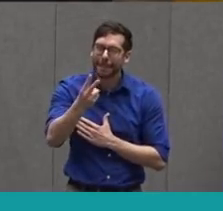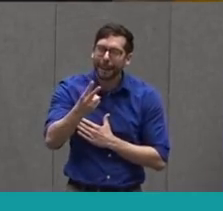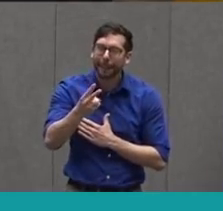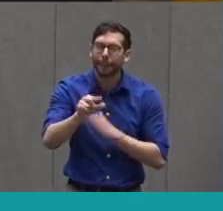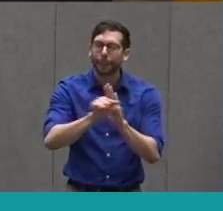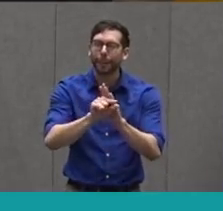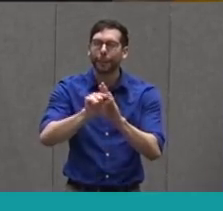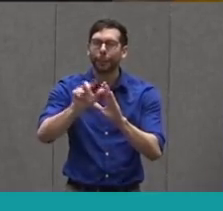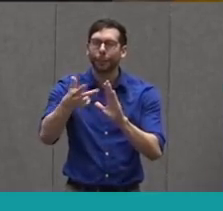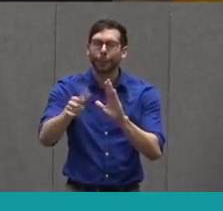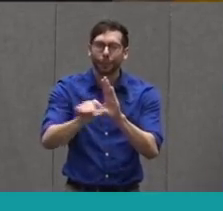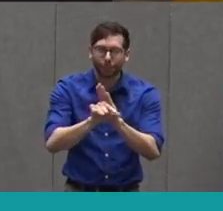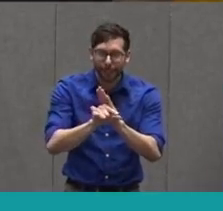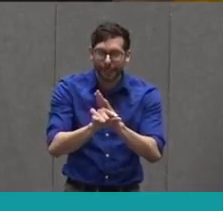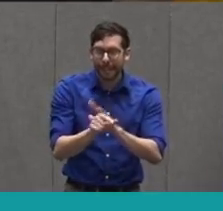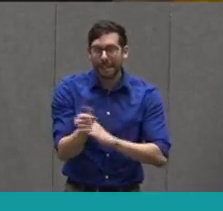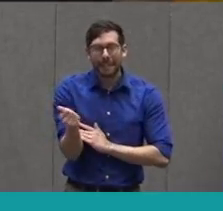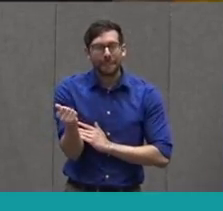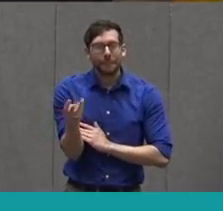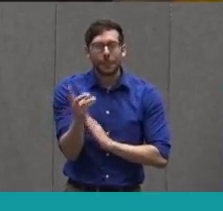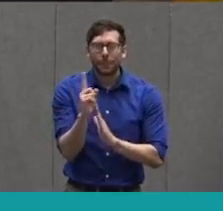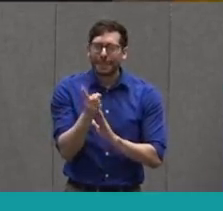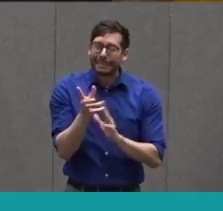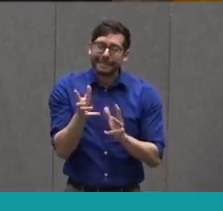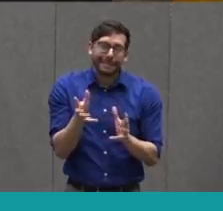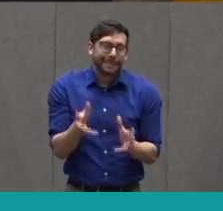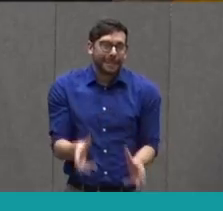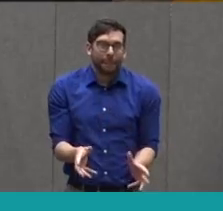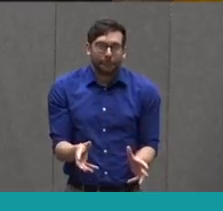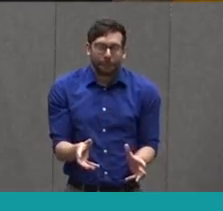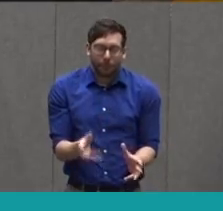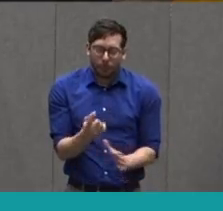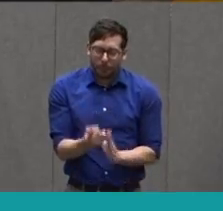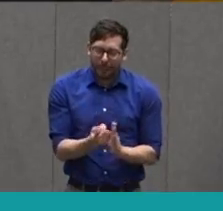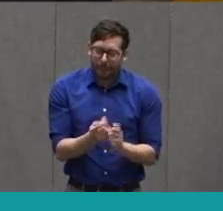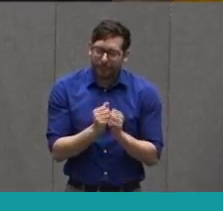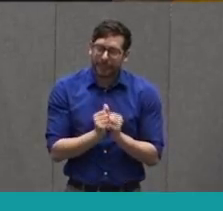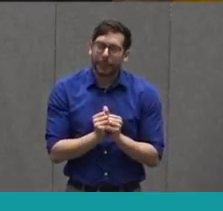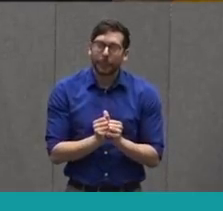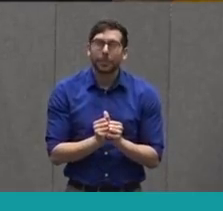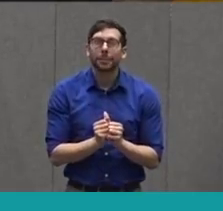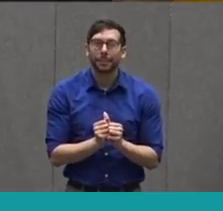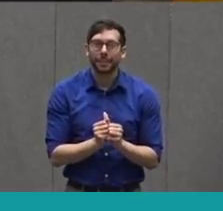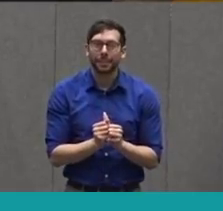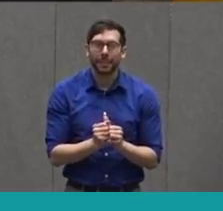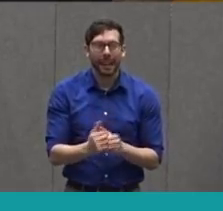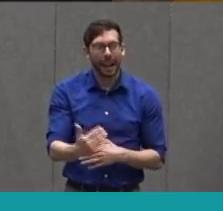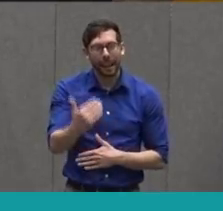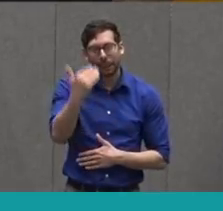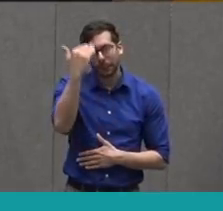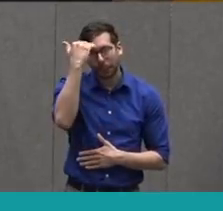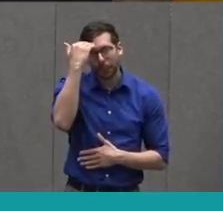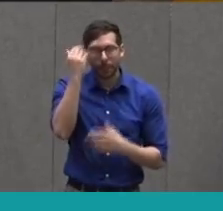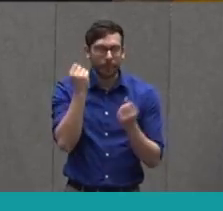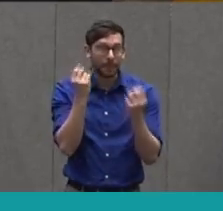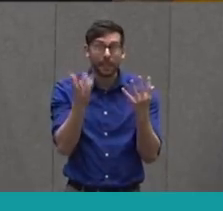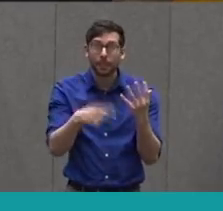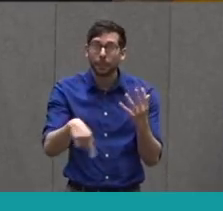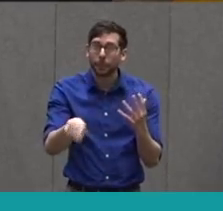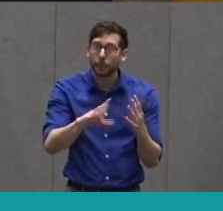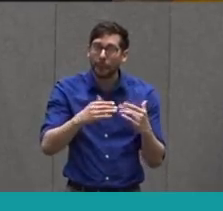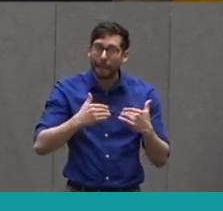minutes left in our hour together, and I know that many of you are at home with younger brothers or